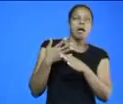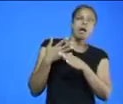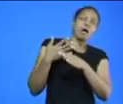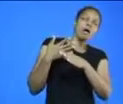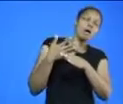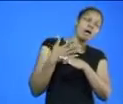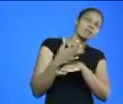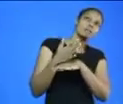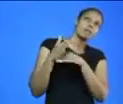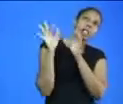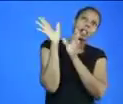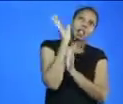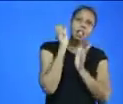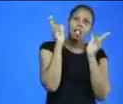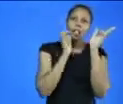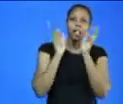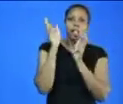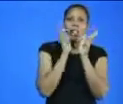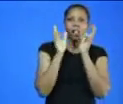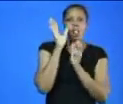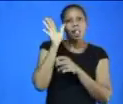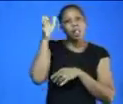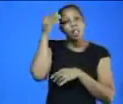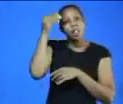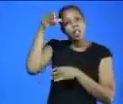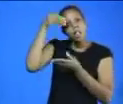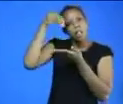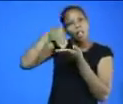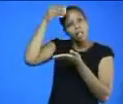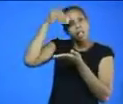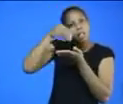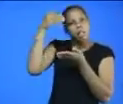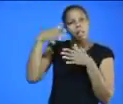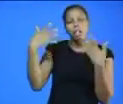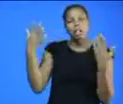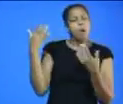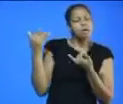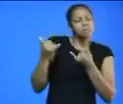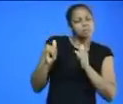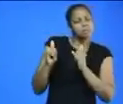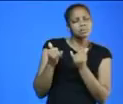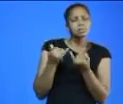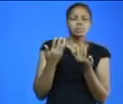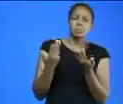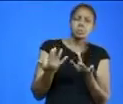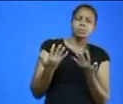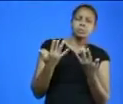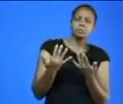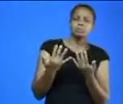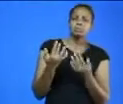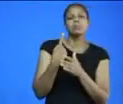while, why are you still resisting? After all this while, I trust